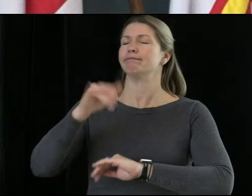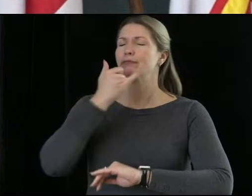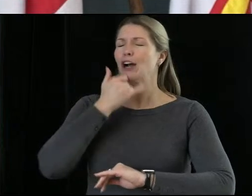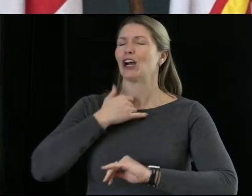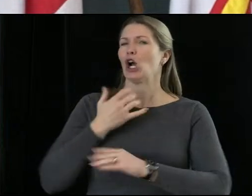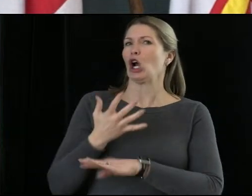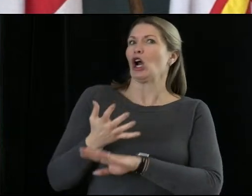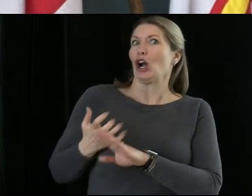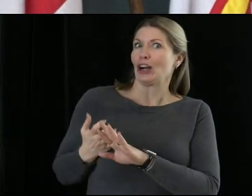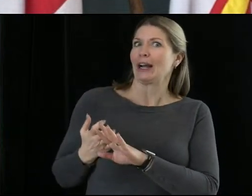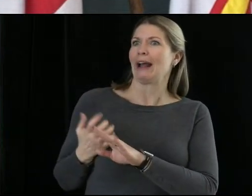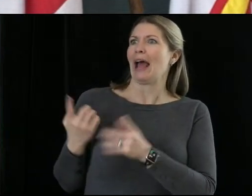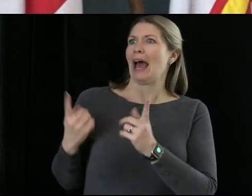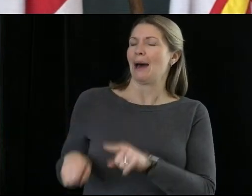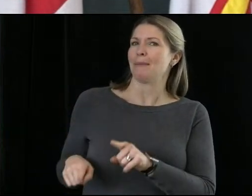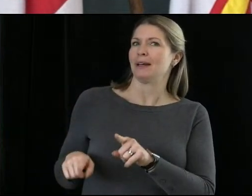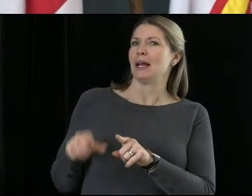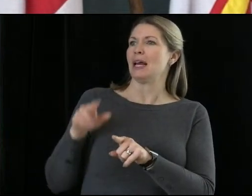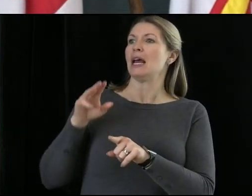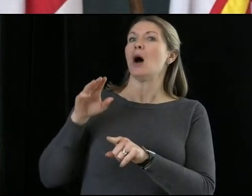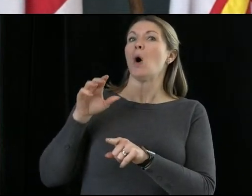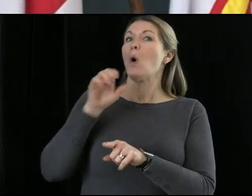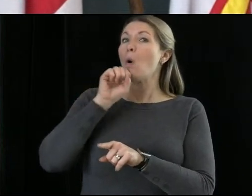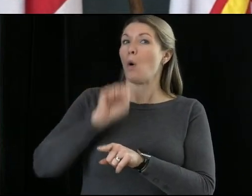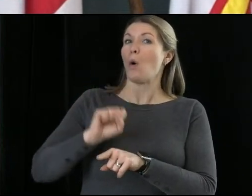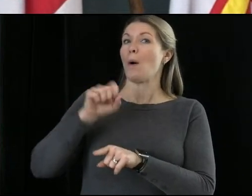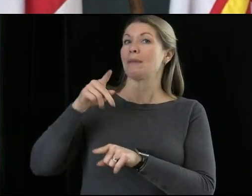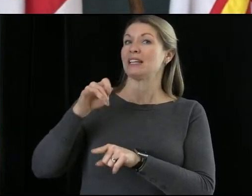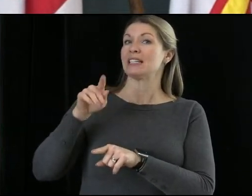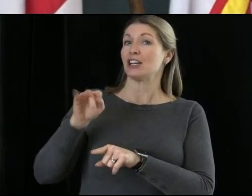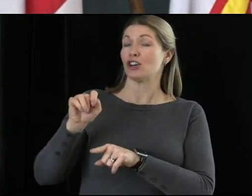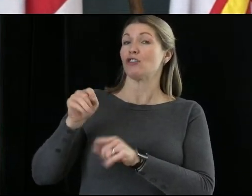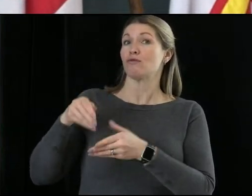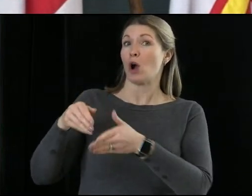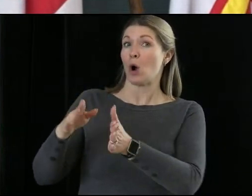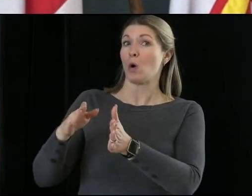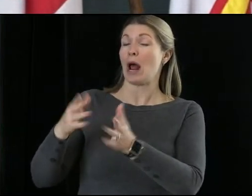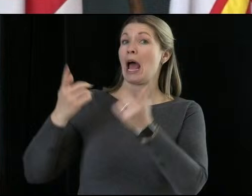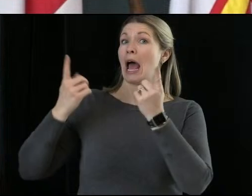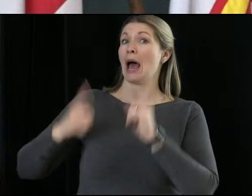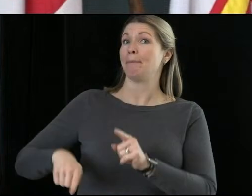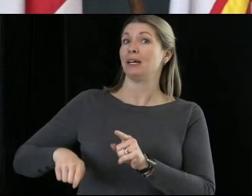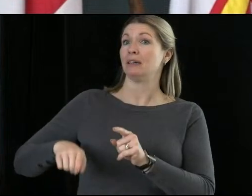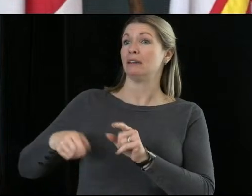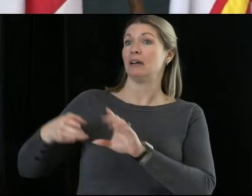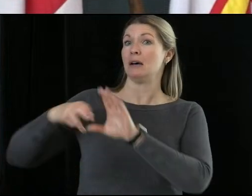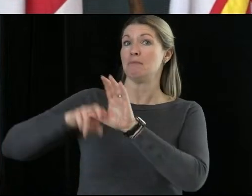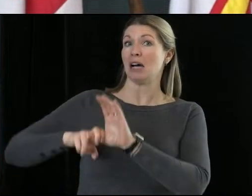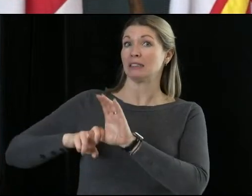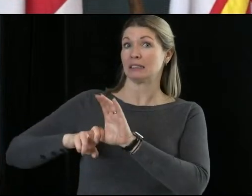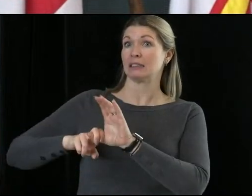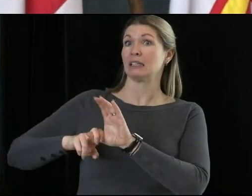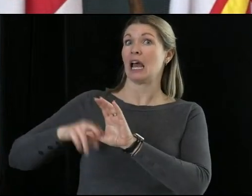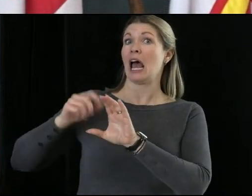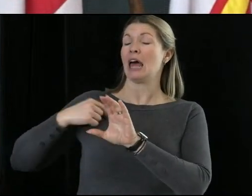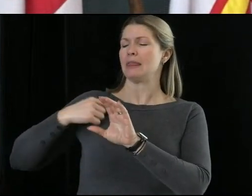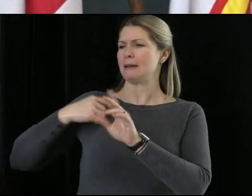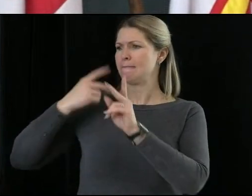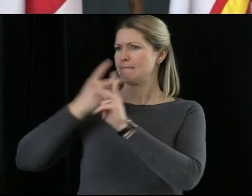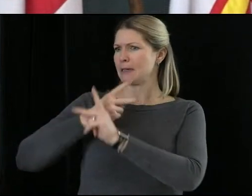sorry. So it stopped on the side of the road near the stop just to wait for the time to pass and so he could get in schedule with his